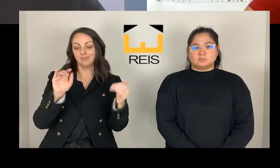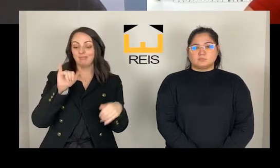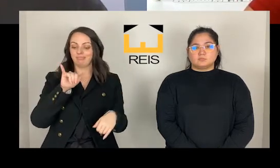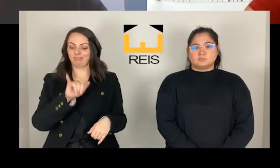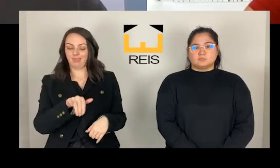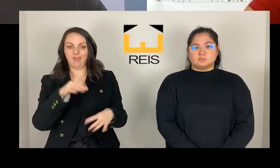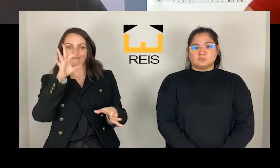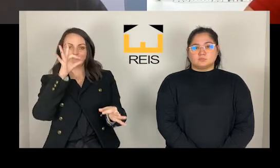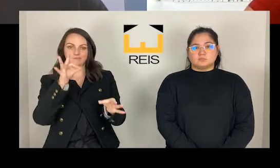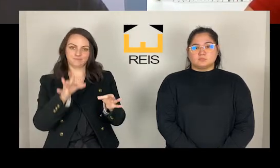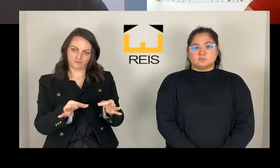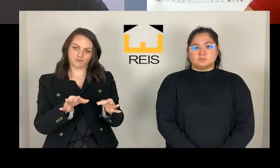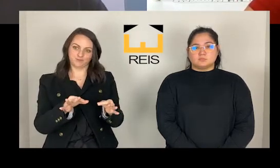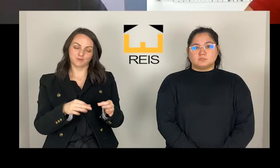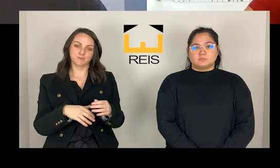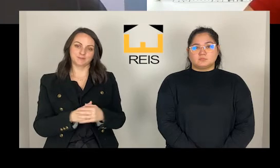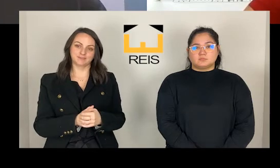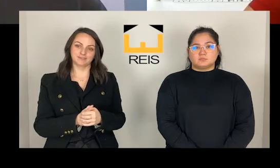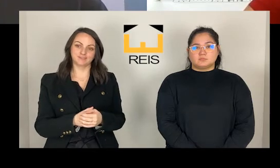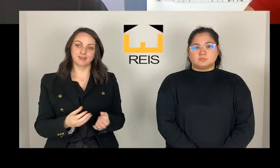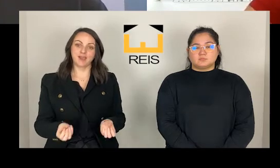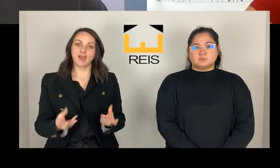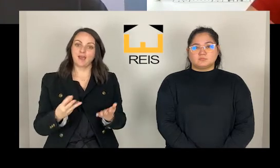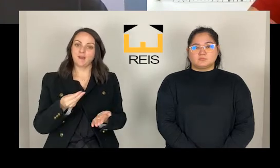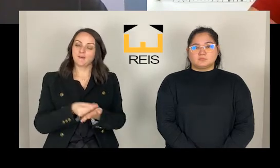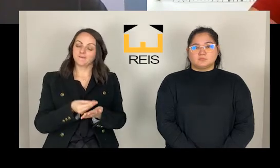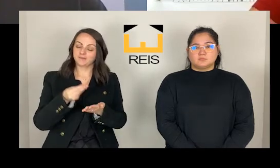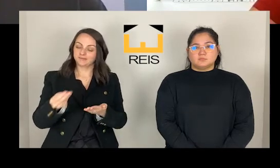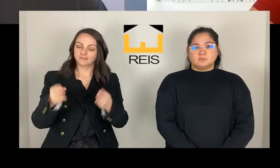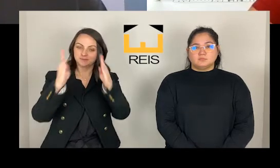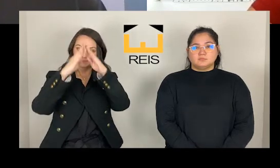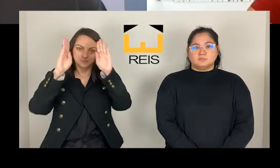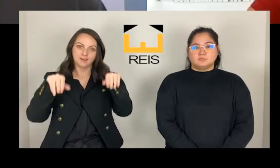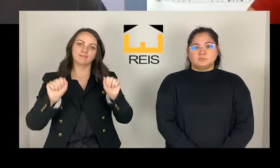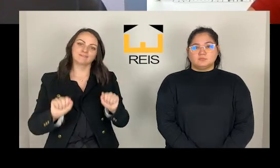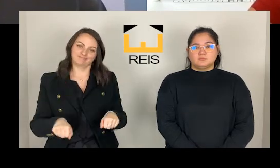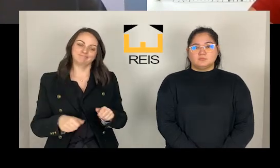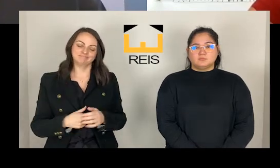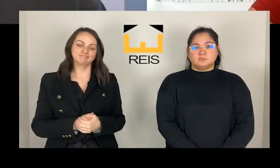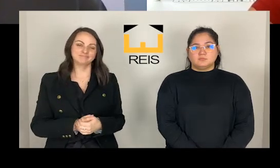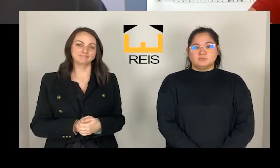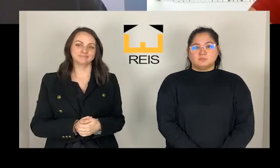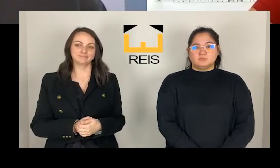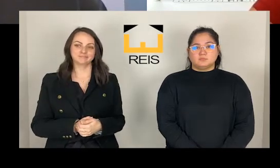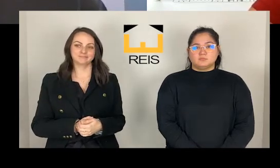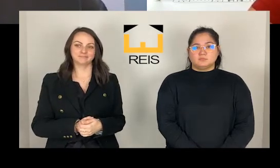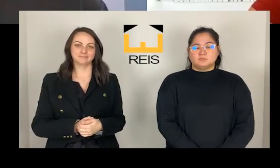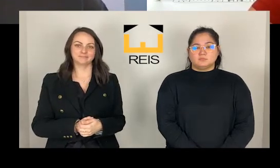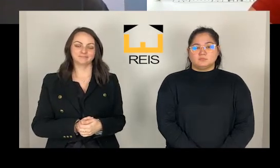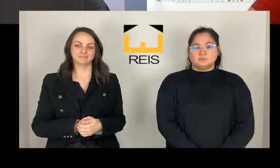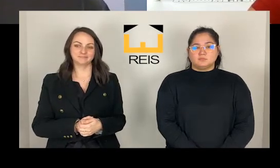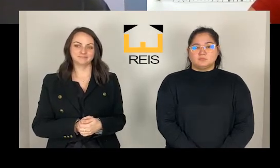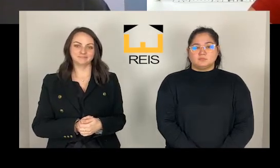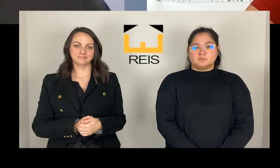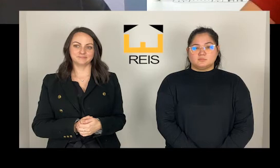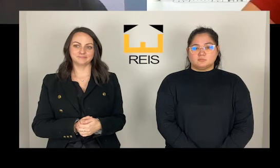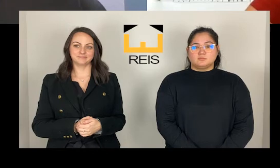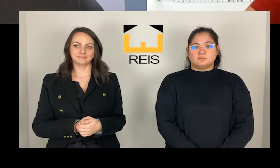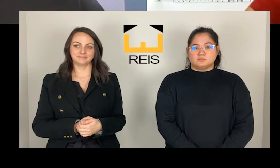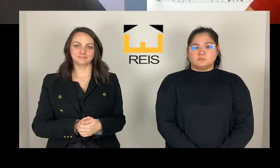determine how much money the person would qualify for based on how much they're able to maintain in their monthly